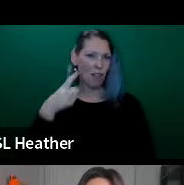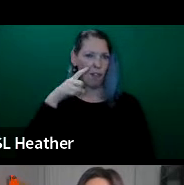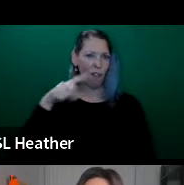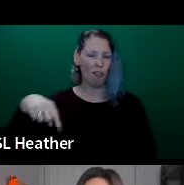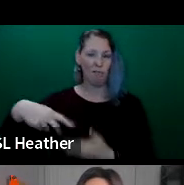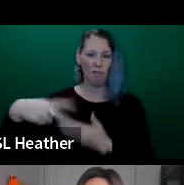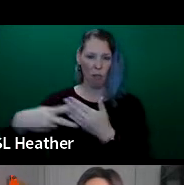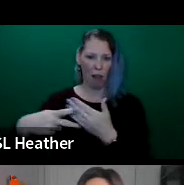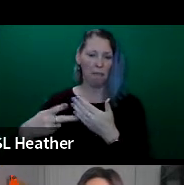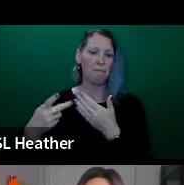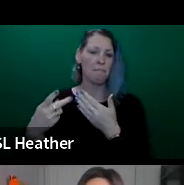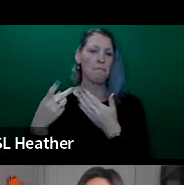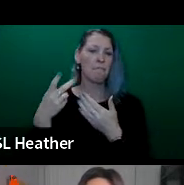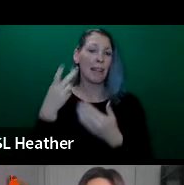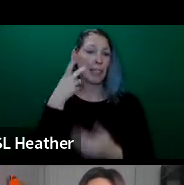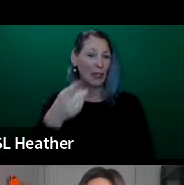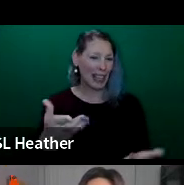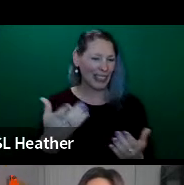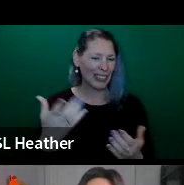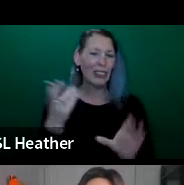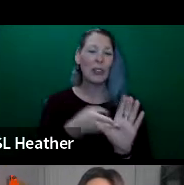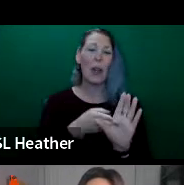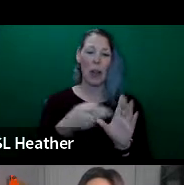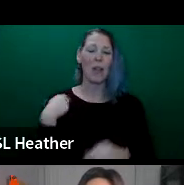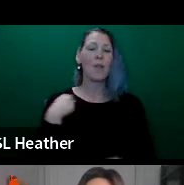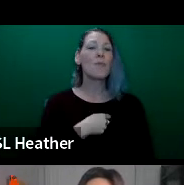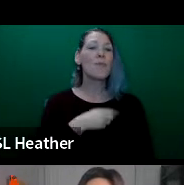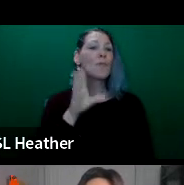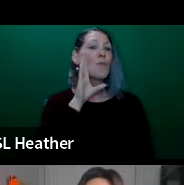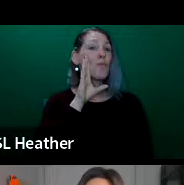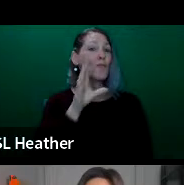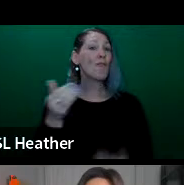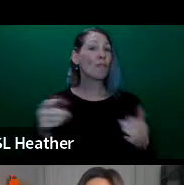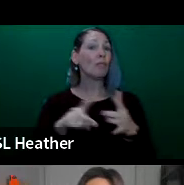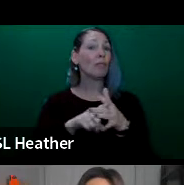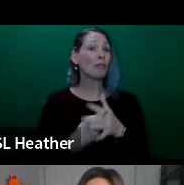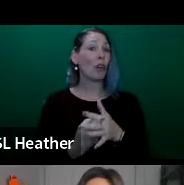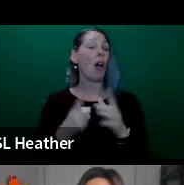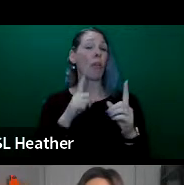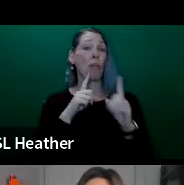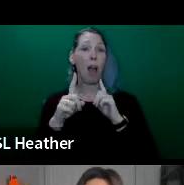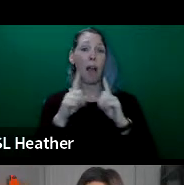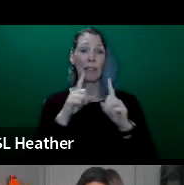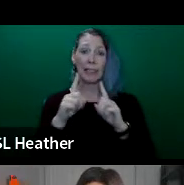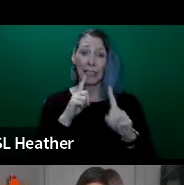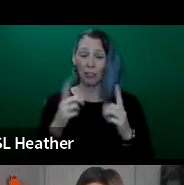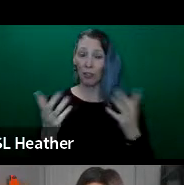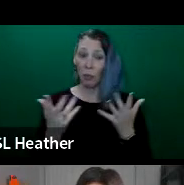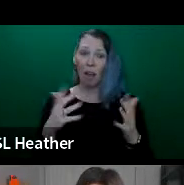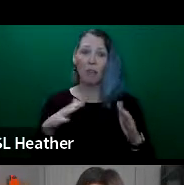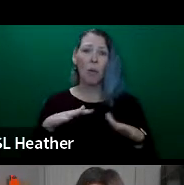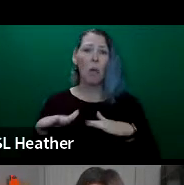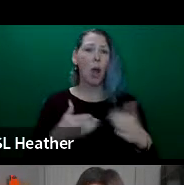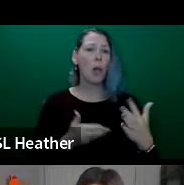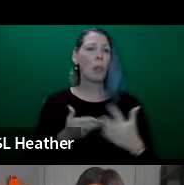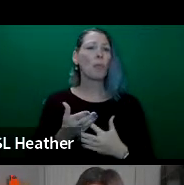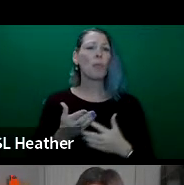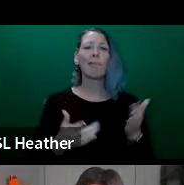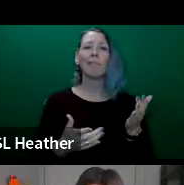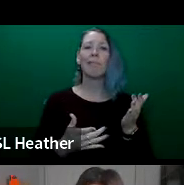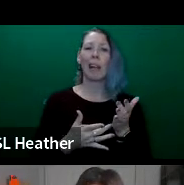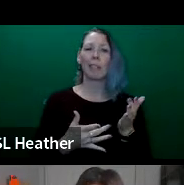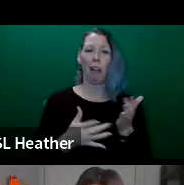program, I see you there, join the call. And we are going to begin a conversation walking through technical